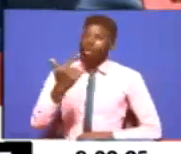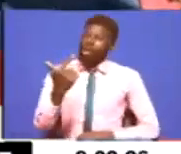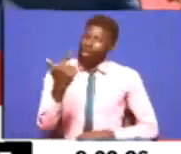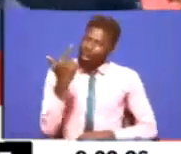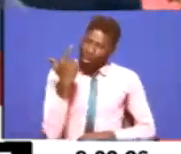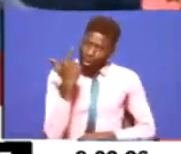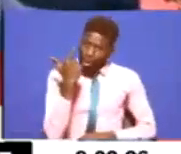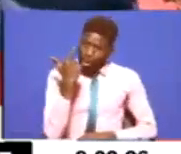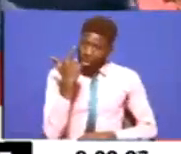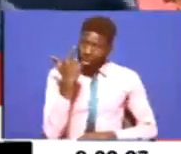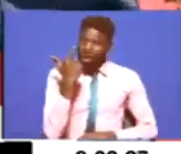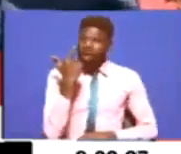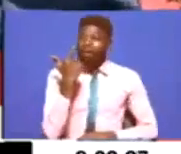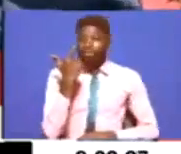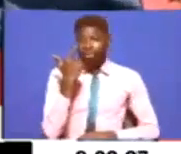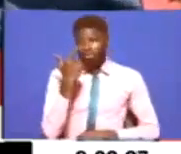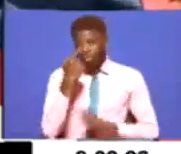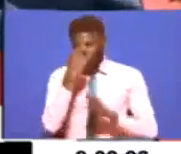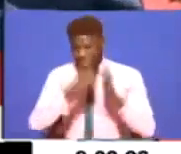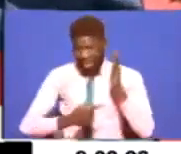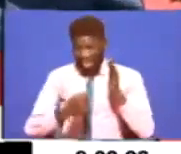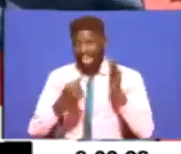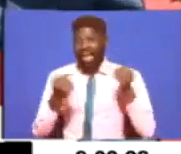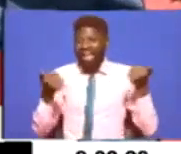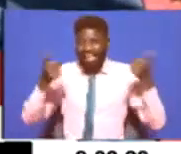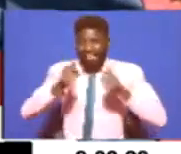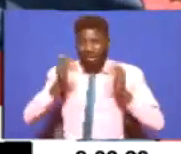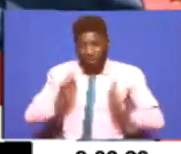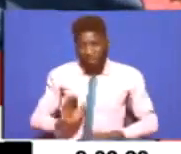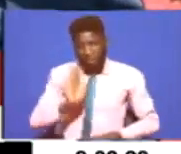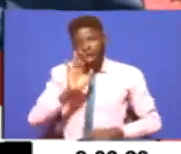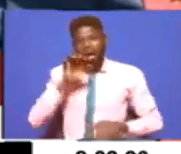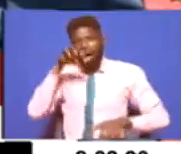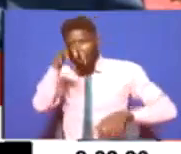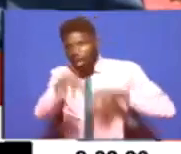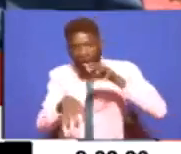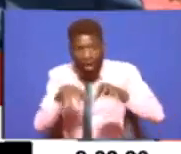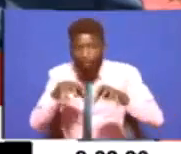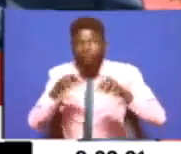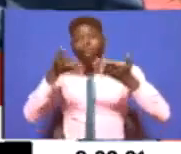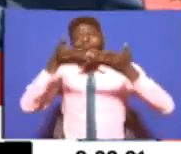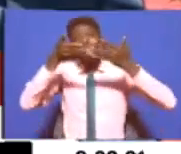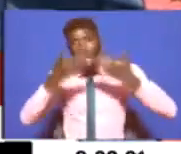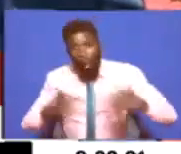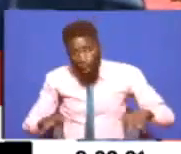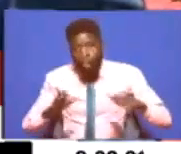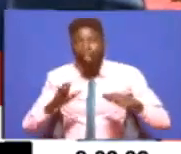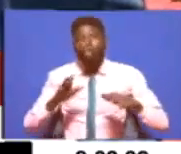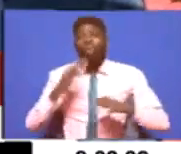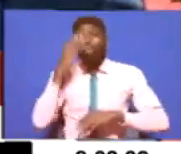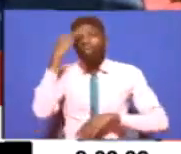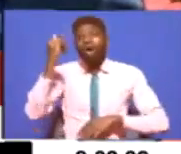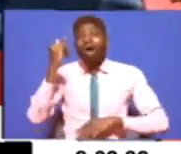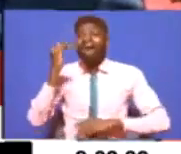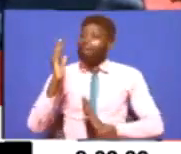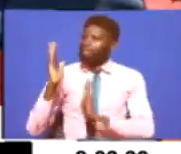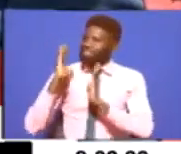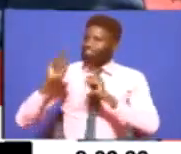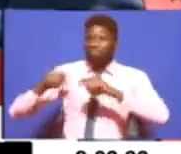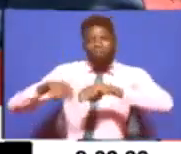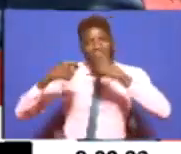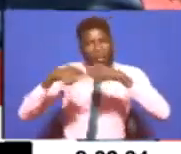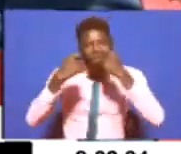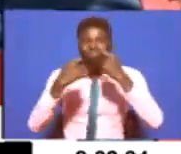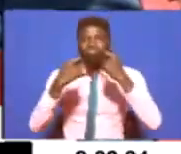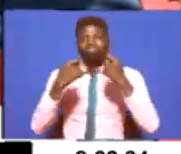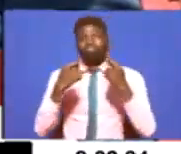who loses his livestock for reasons of insecurity, those who lose their lives,